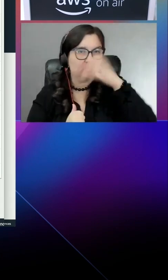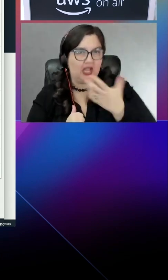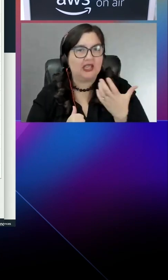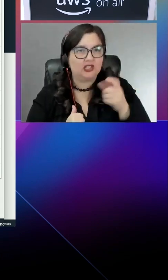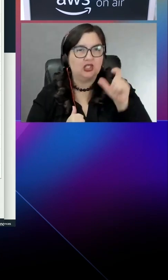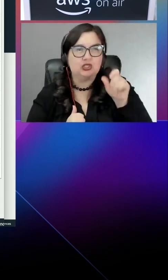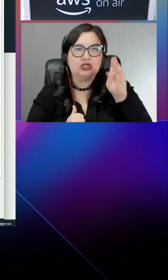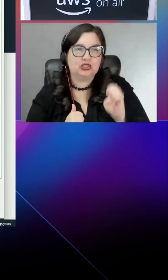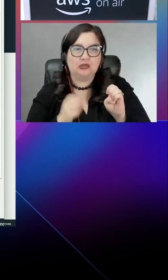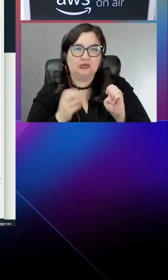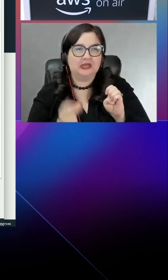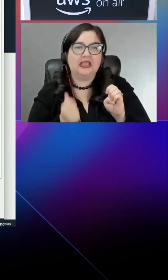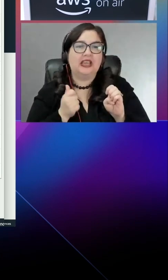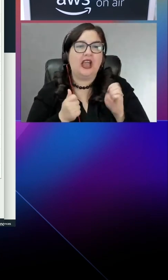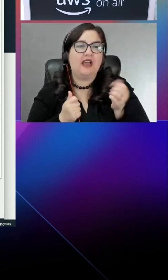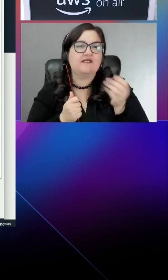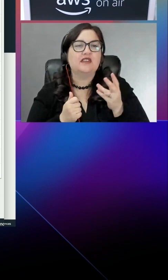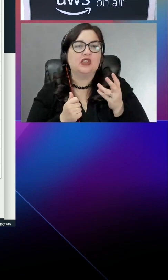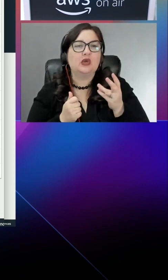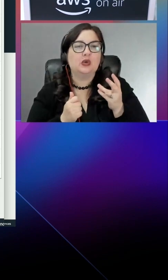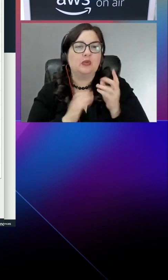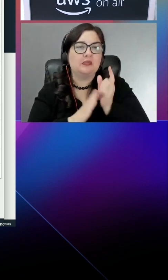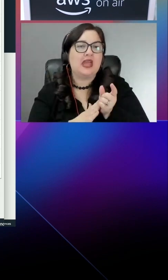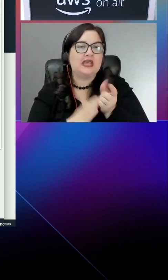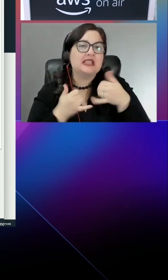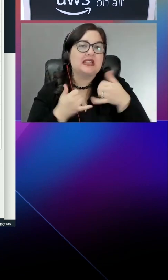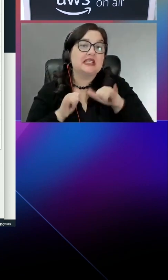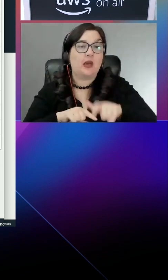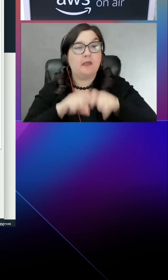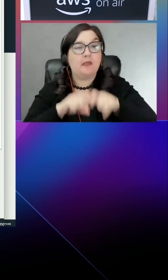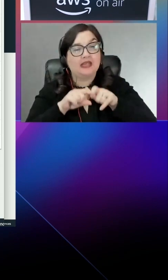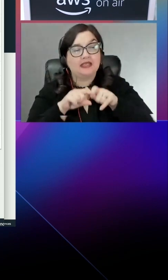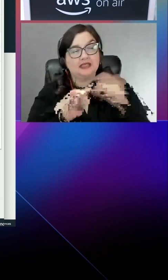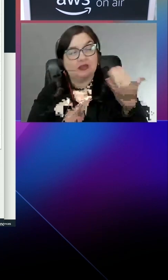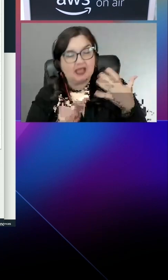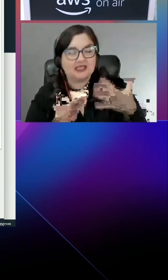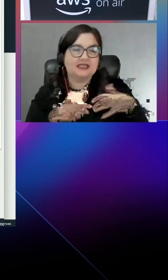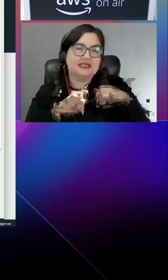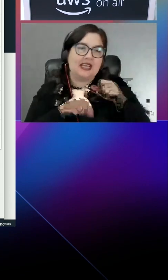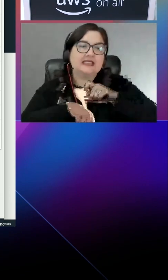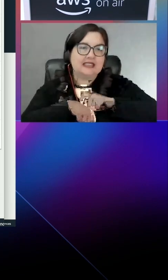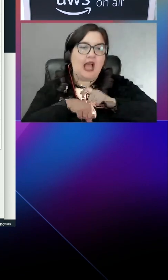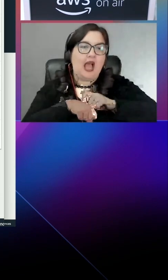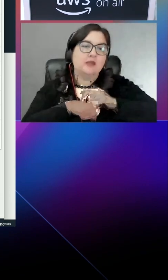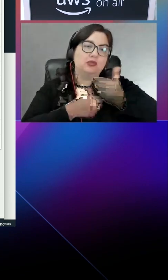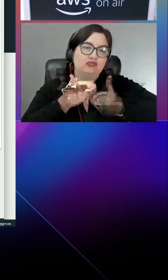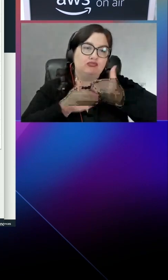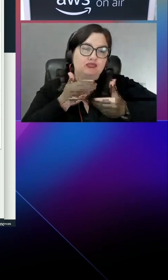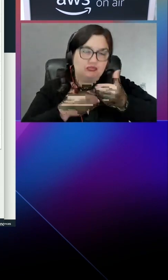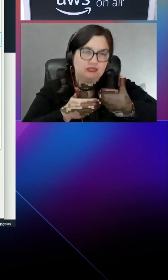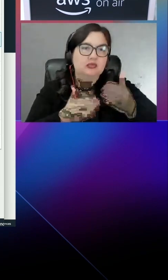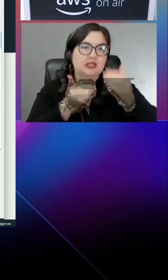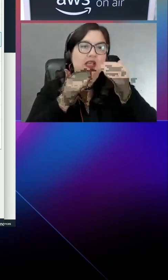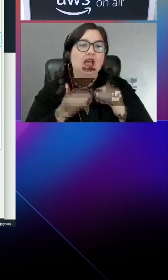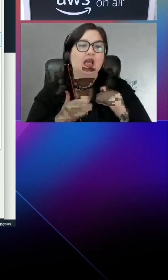minutes. So it's still pending because you know, it takes a little time to provision. But then we go into our DX gateway,